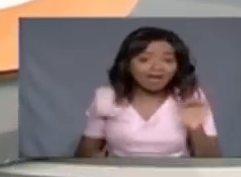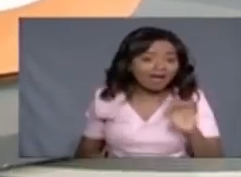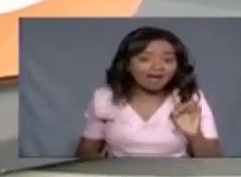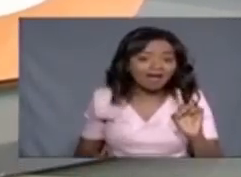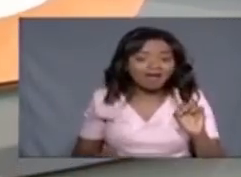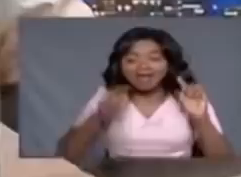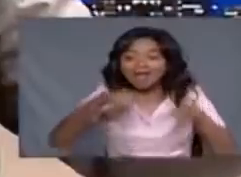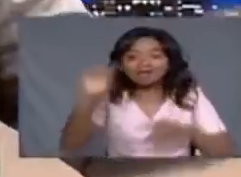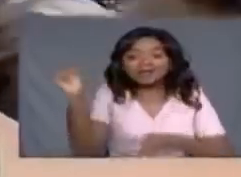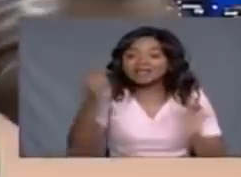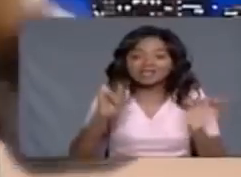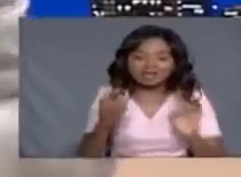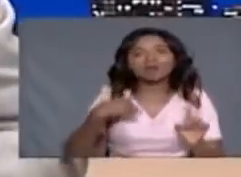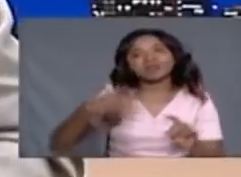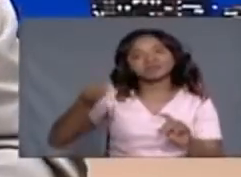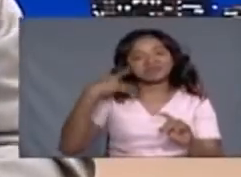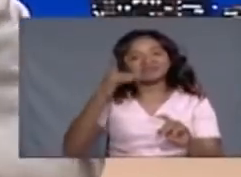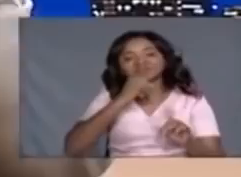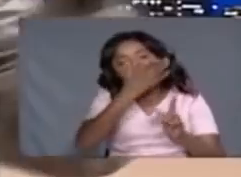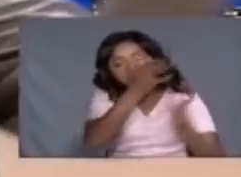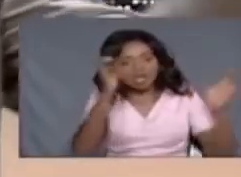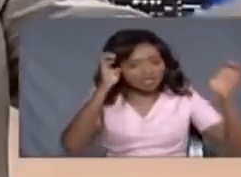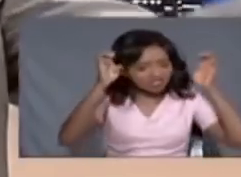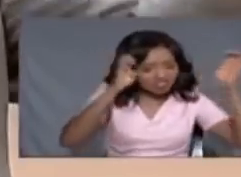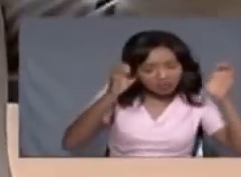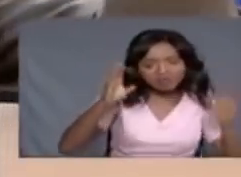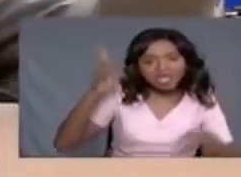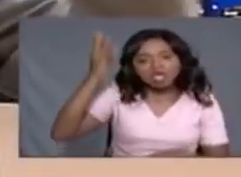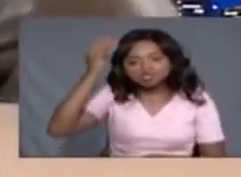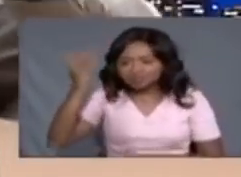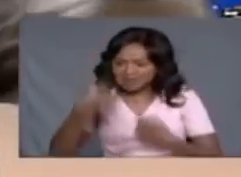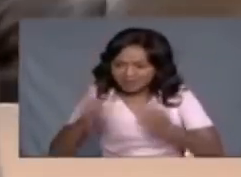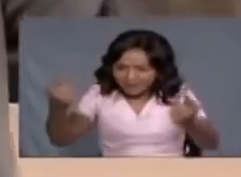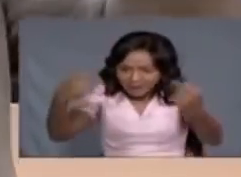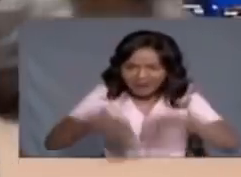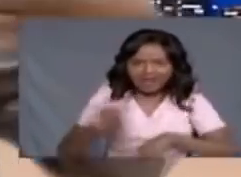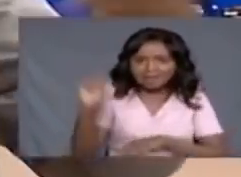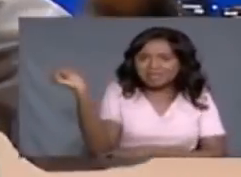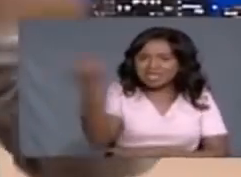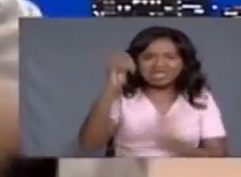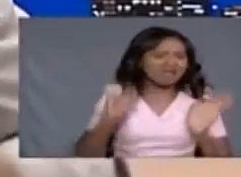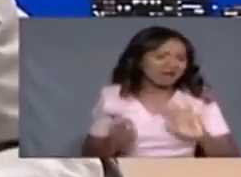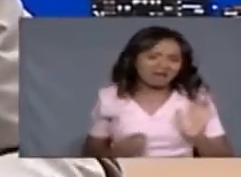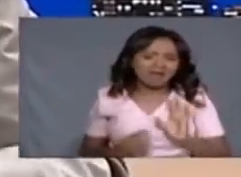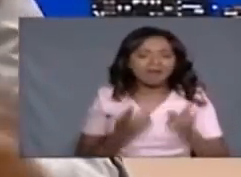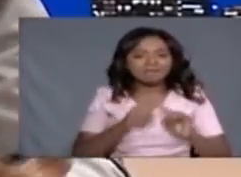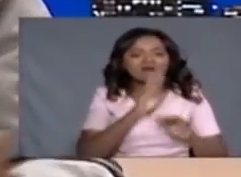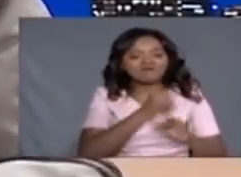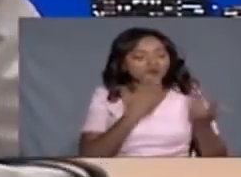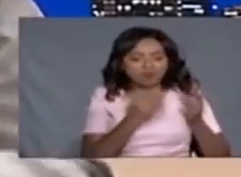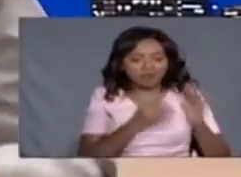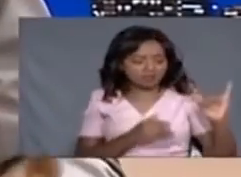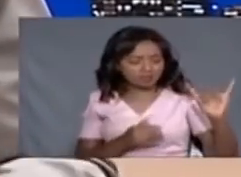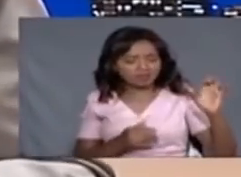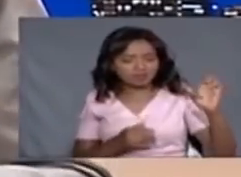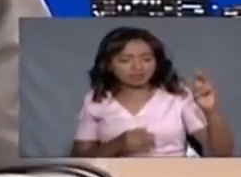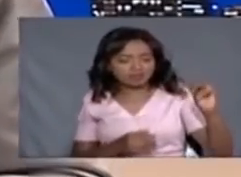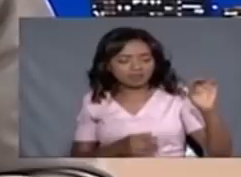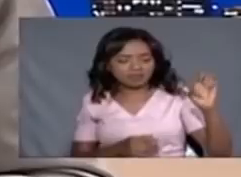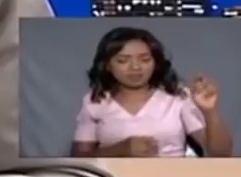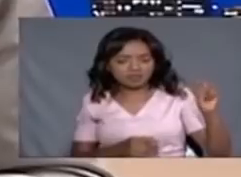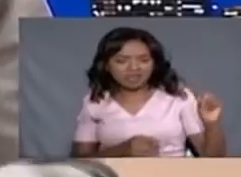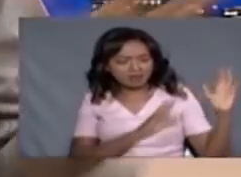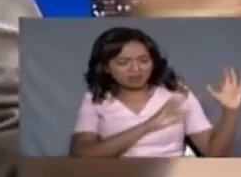We knew they were in Ethiopia, they were in Somali, they were in Yemen, and they were coming. Yeah. But you also know the conditions